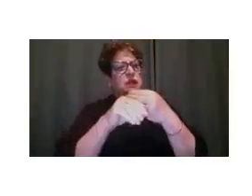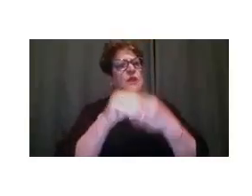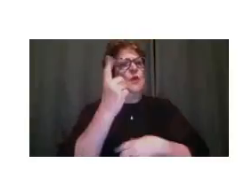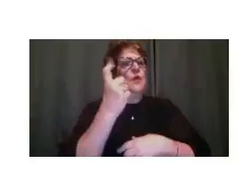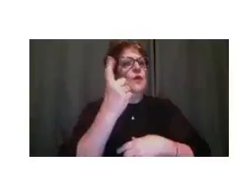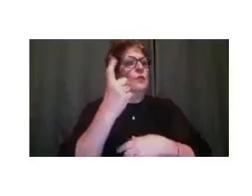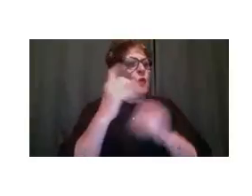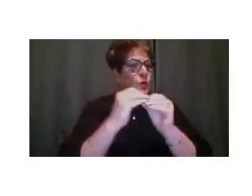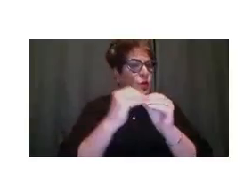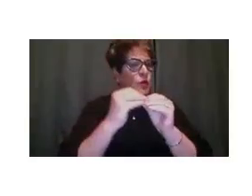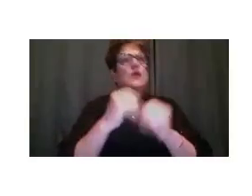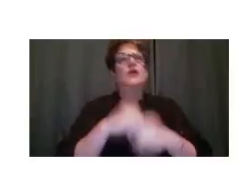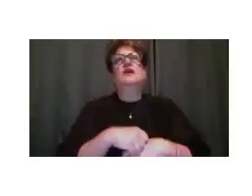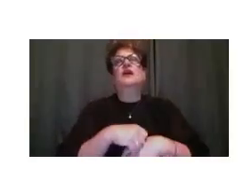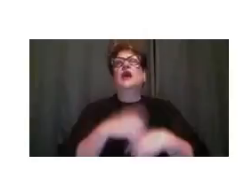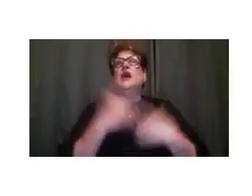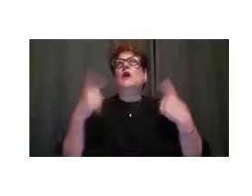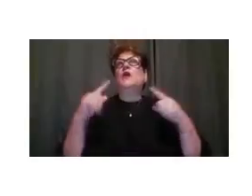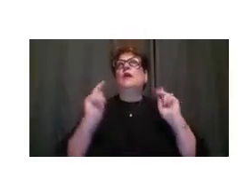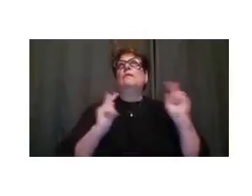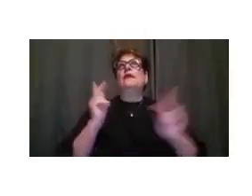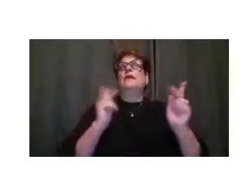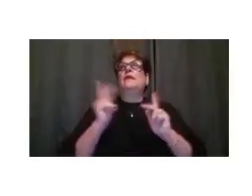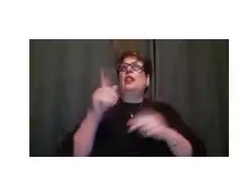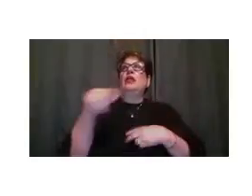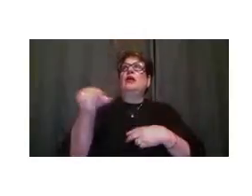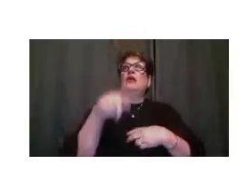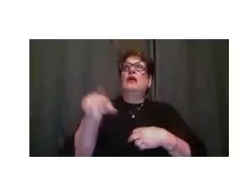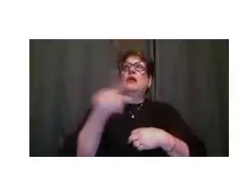When people are